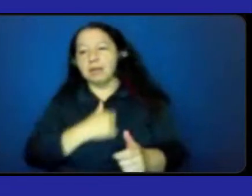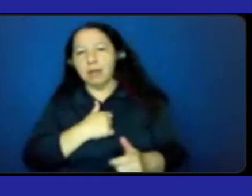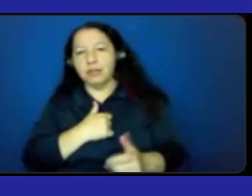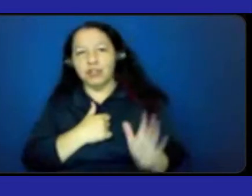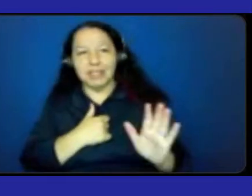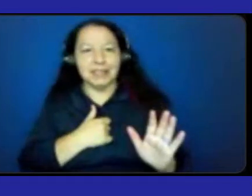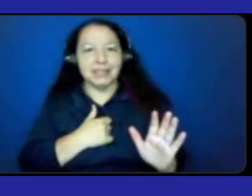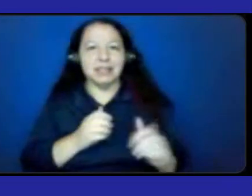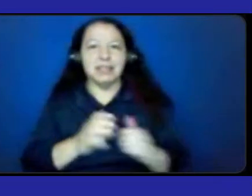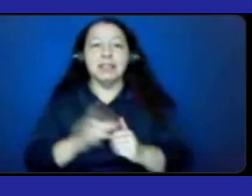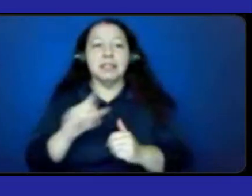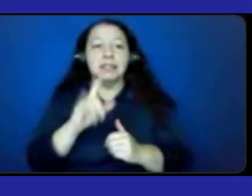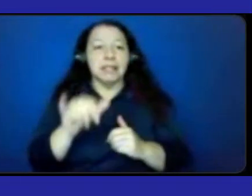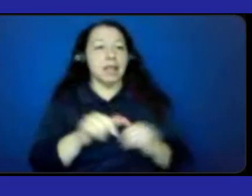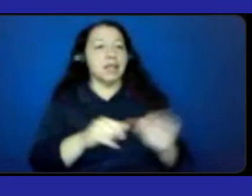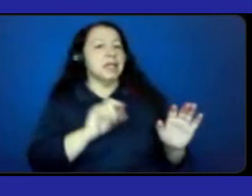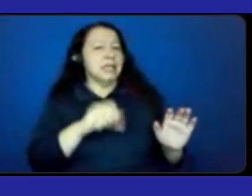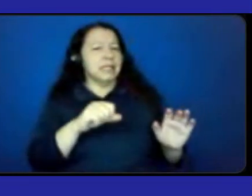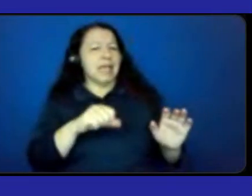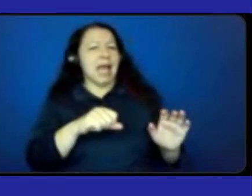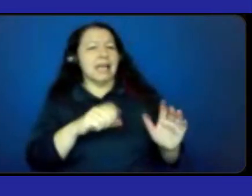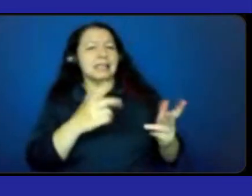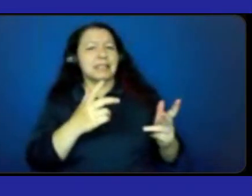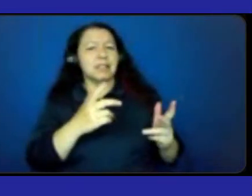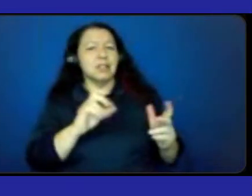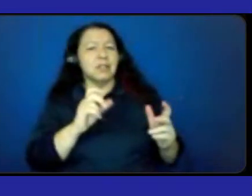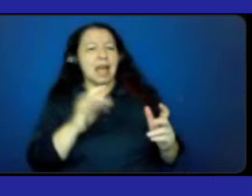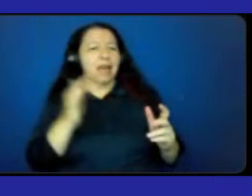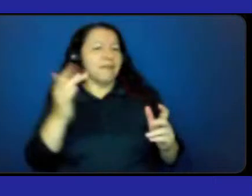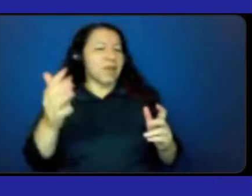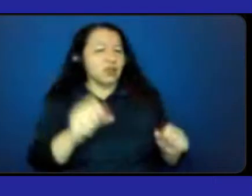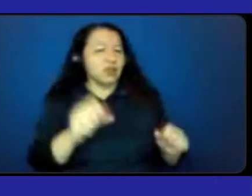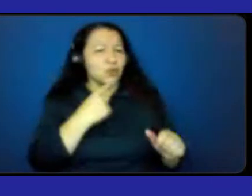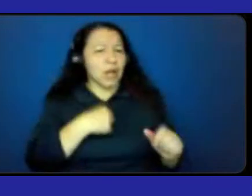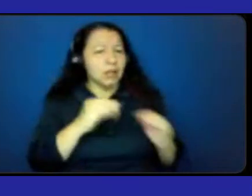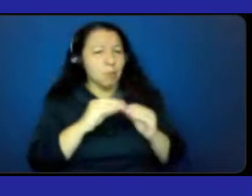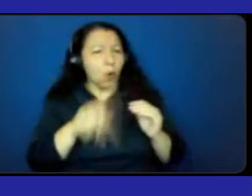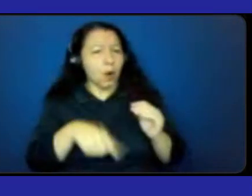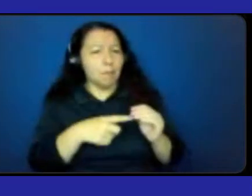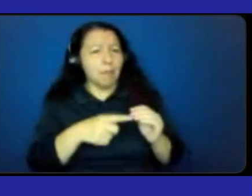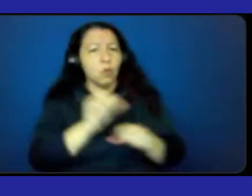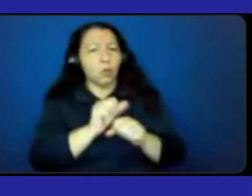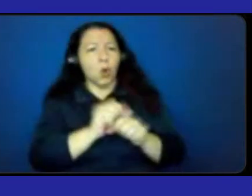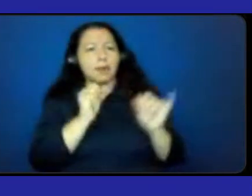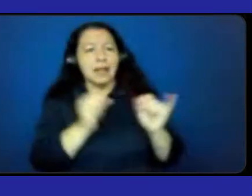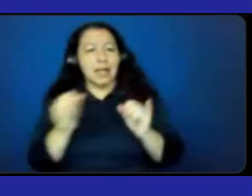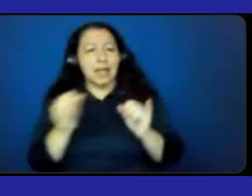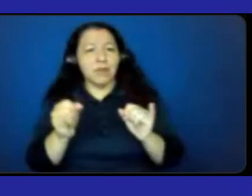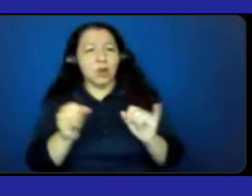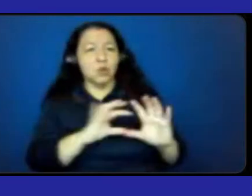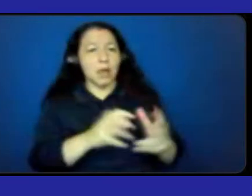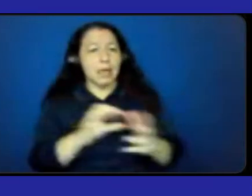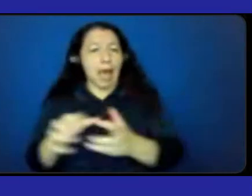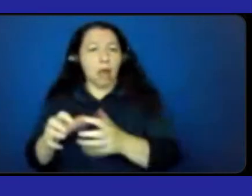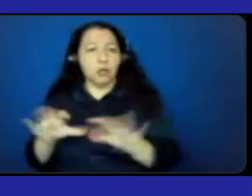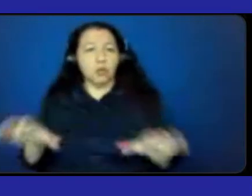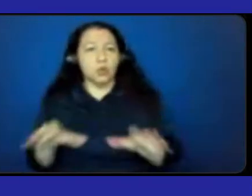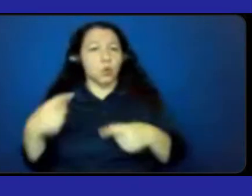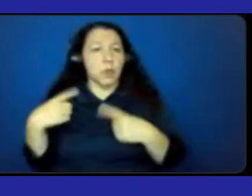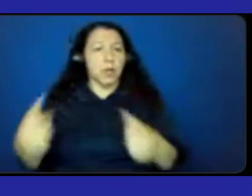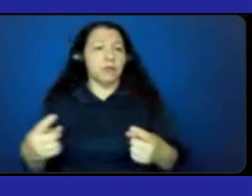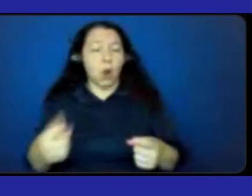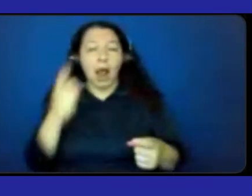some point, could Sally. we talk a little bit more? Could you tell us a little bit more about the work that individual councils are doing thus far? I think